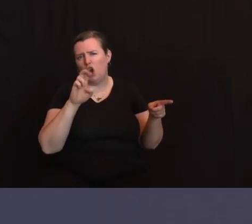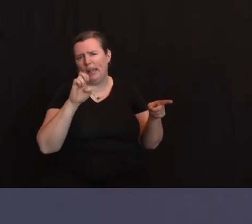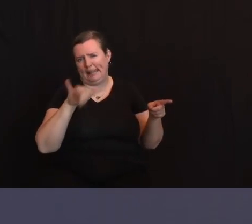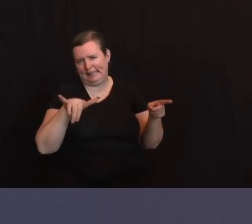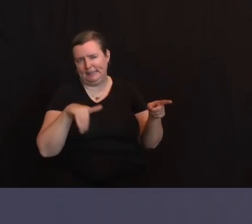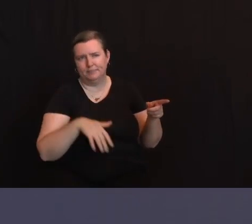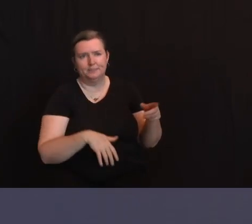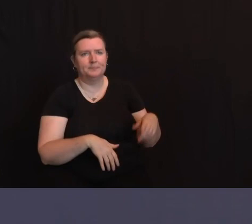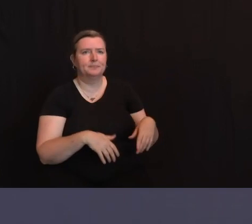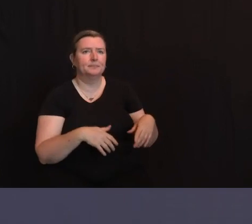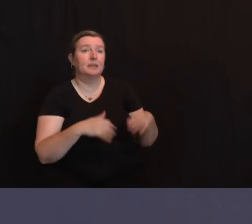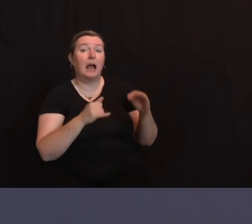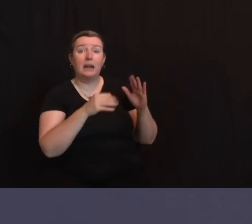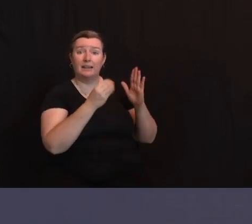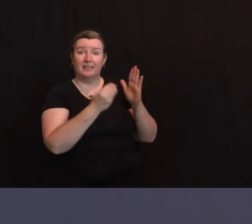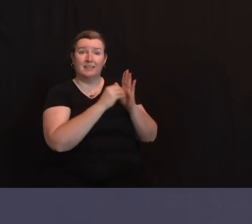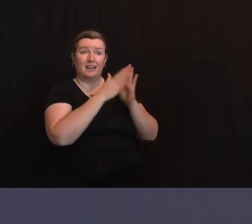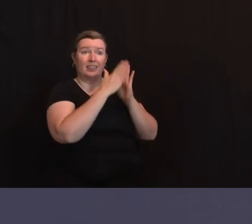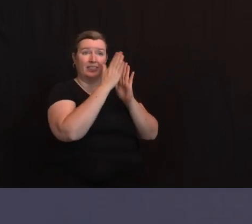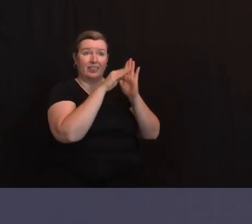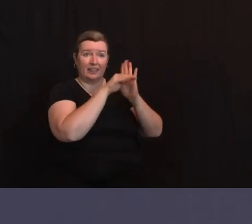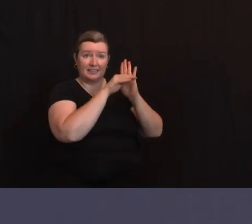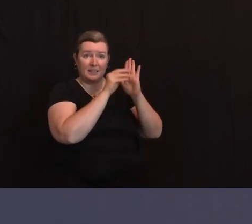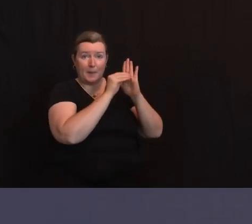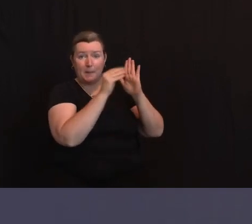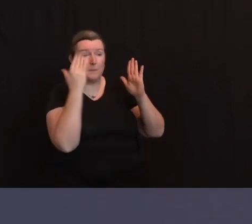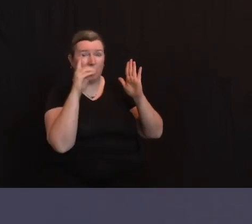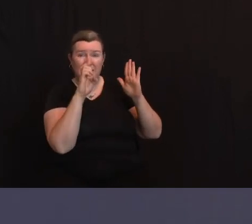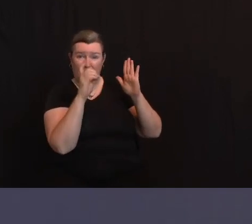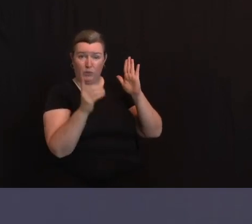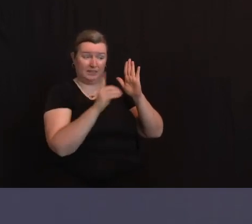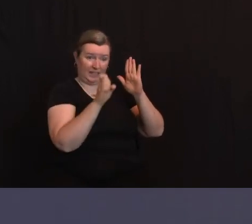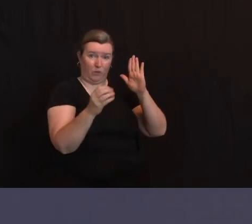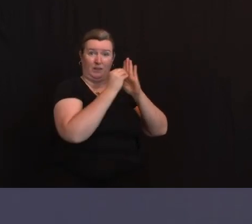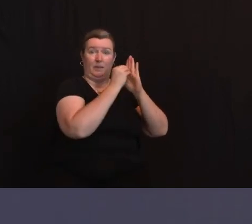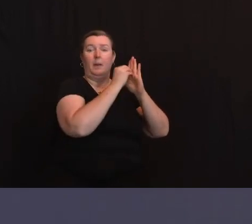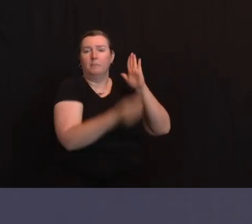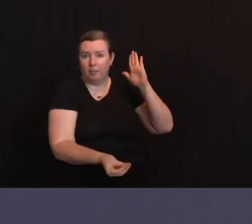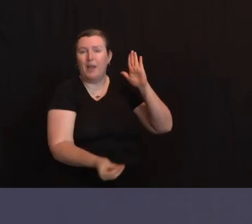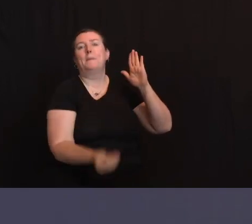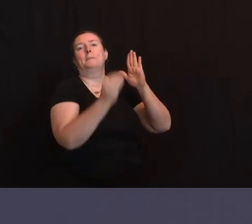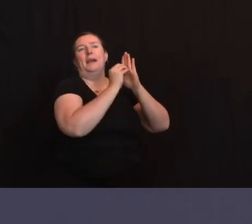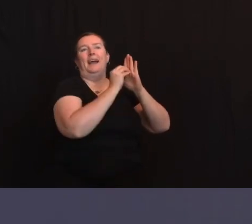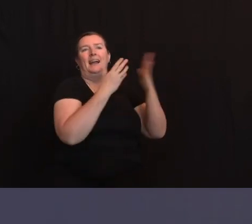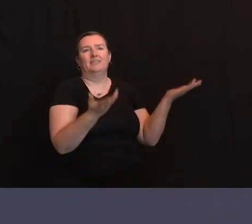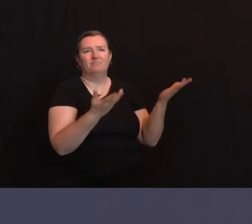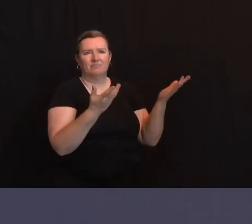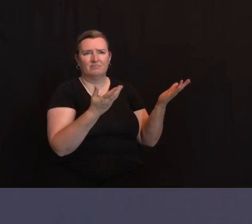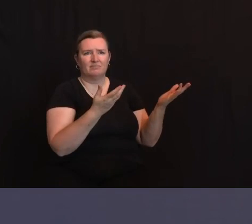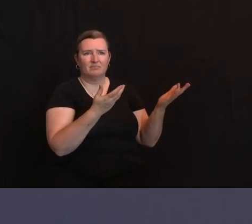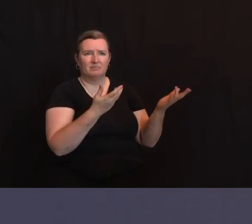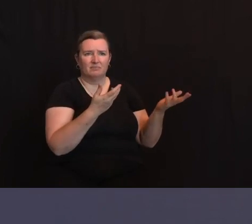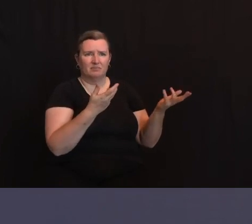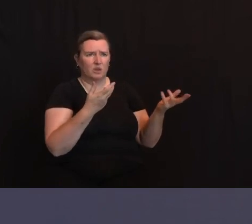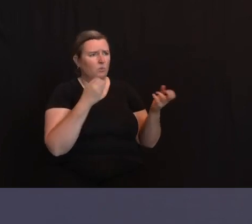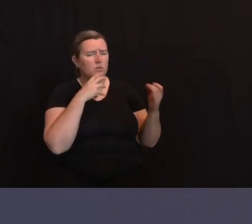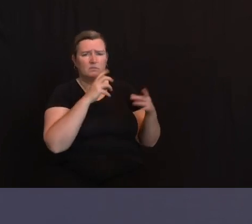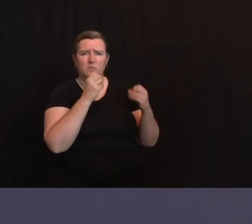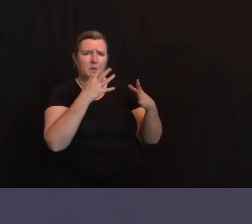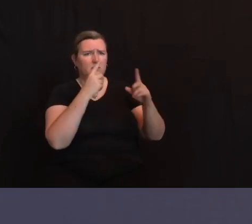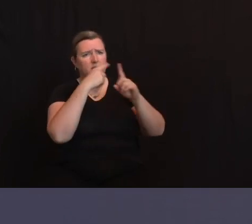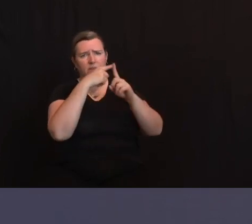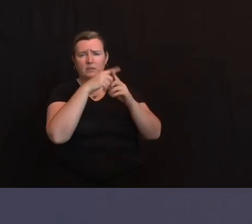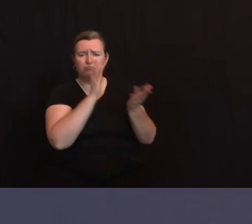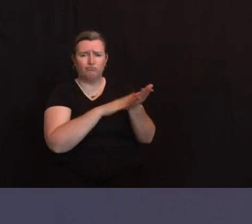they come off it again and stay off it. I know he does as well, for sure. Can't say enough good things about him. I've got